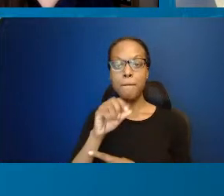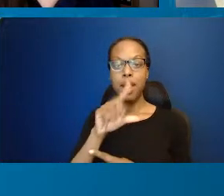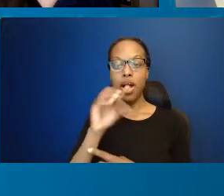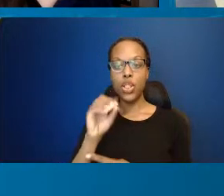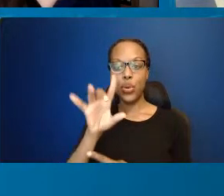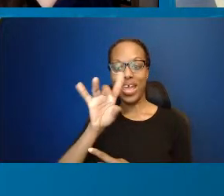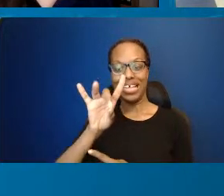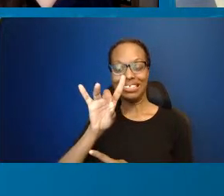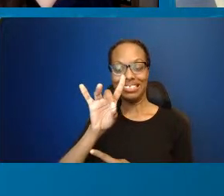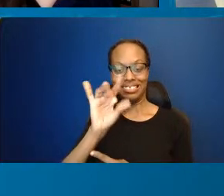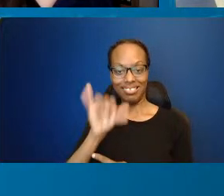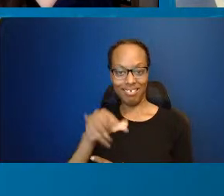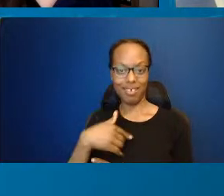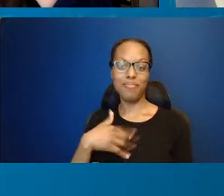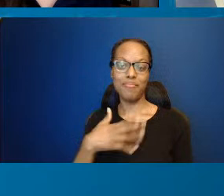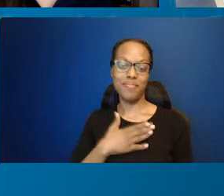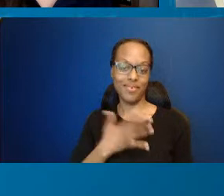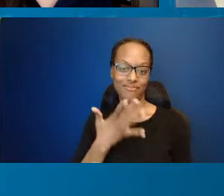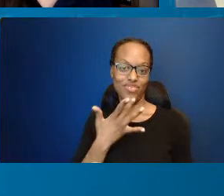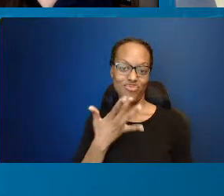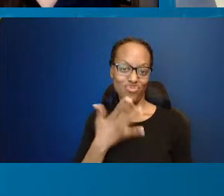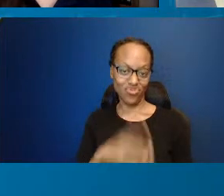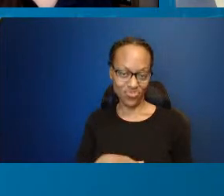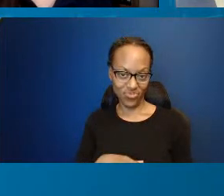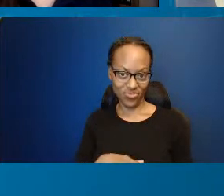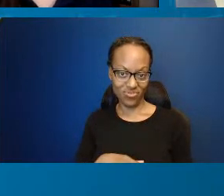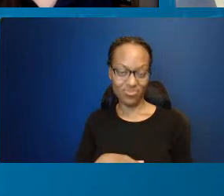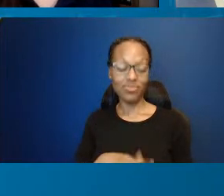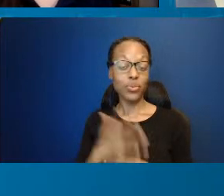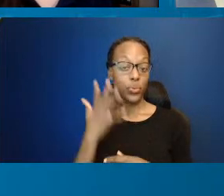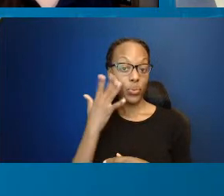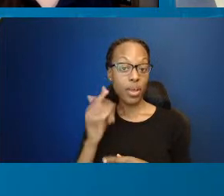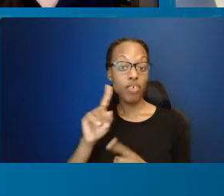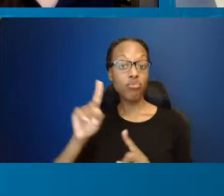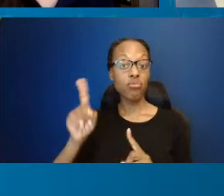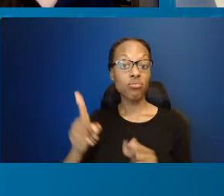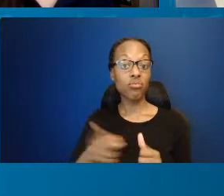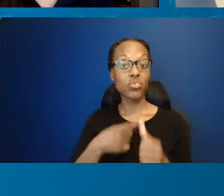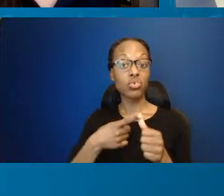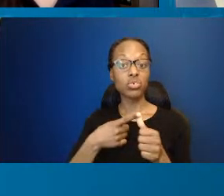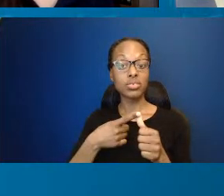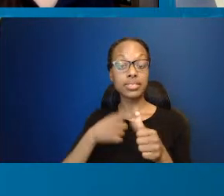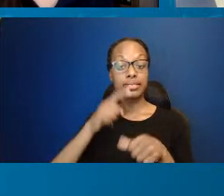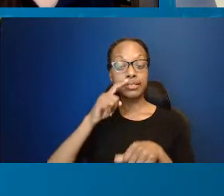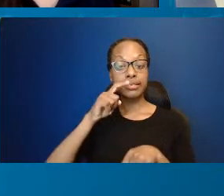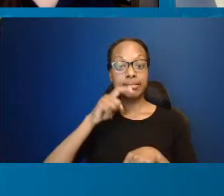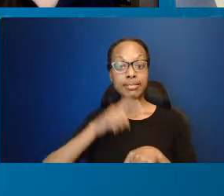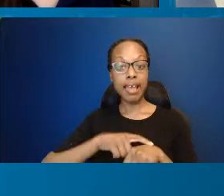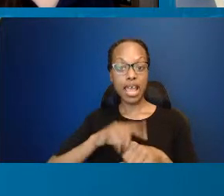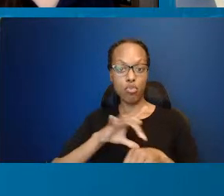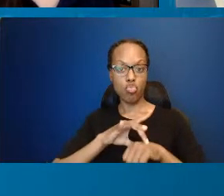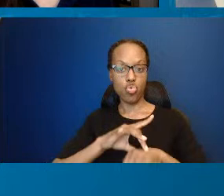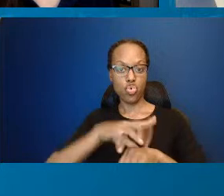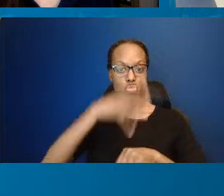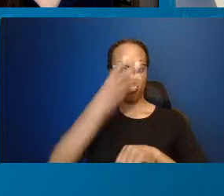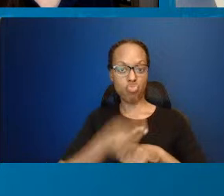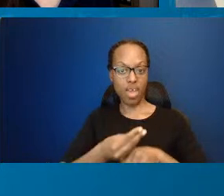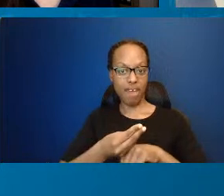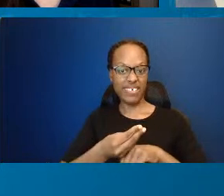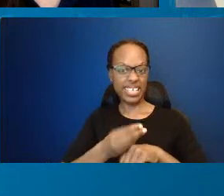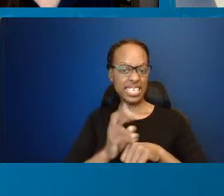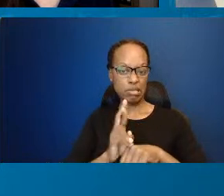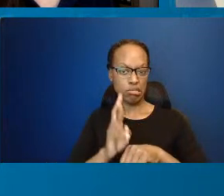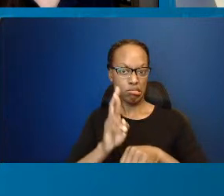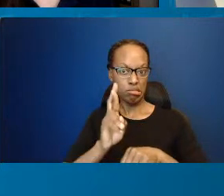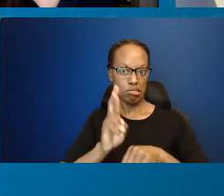is probably my favorite mission. It's the first time we left the chains of Earth's gravity